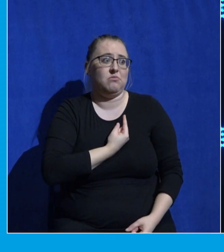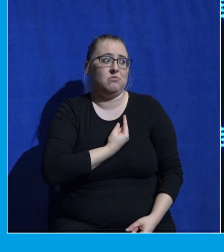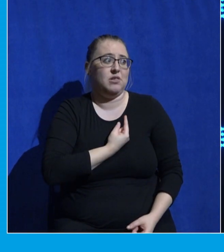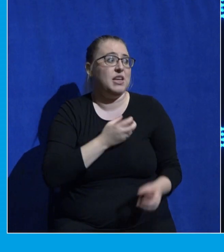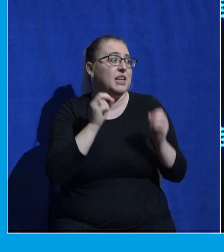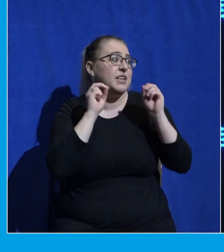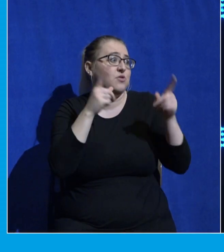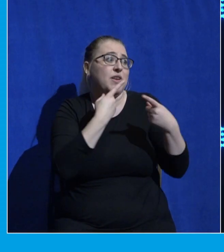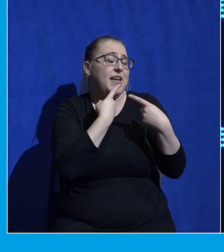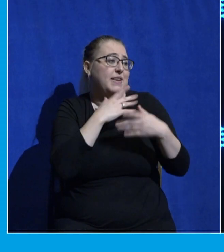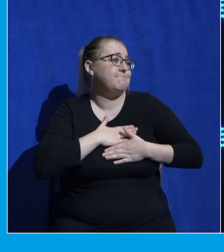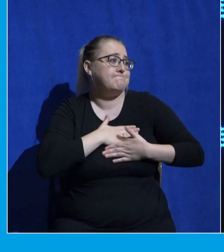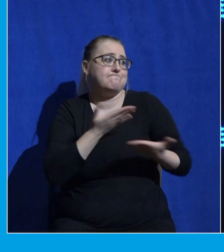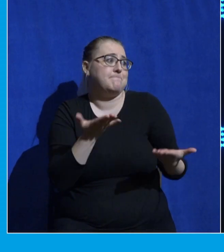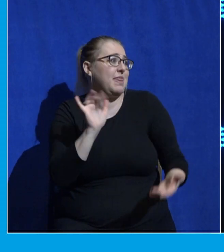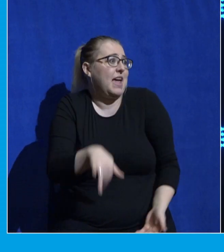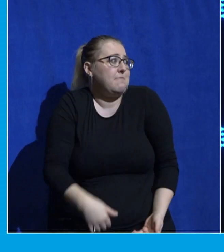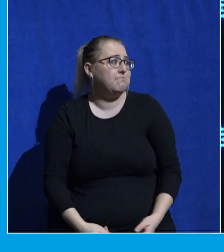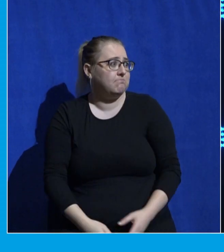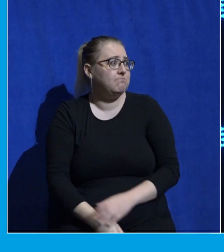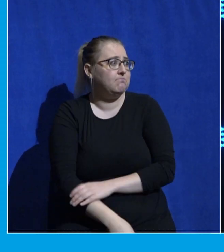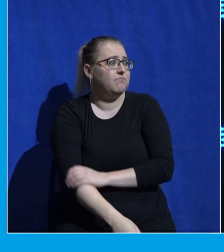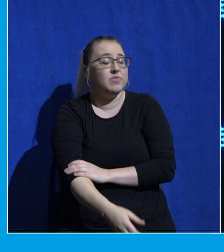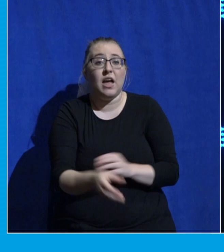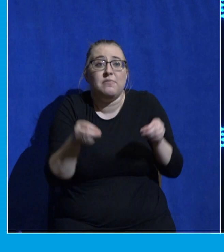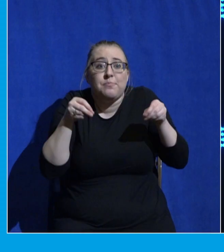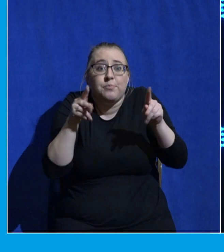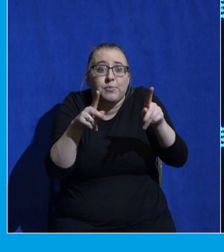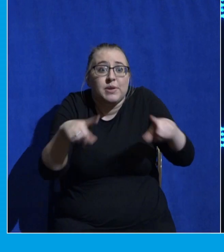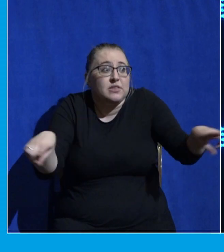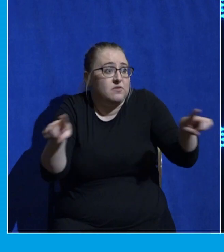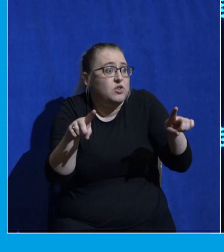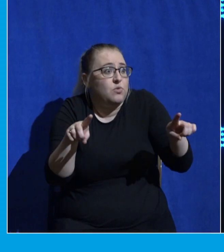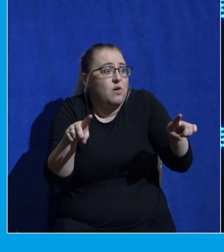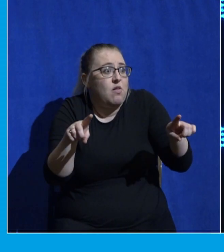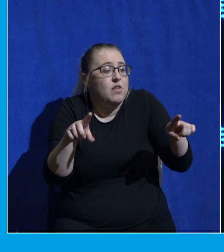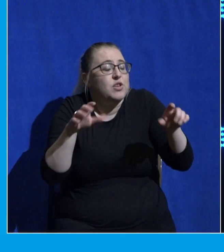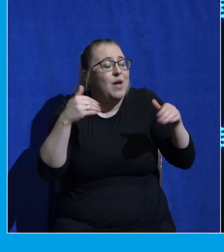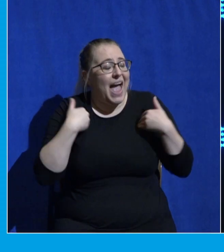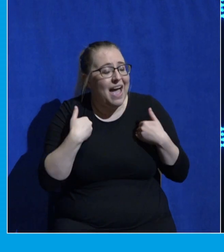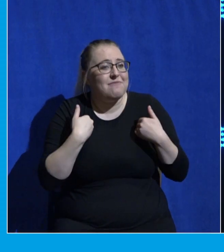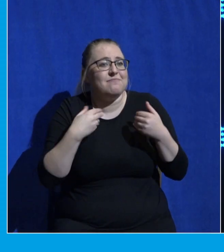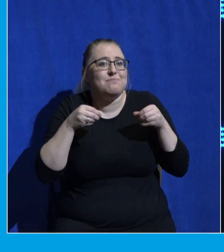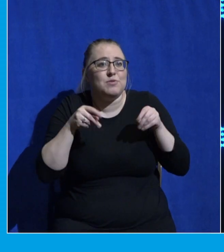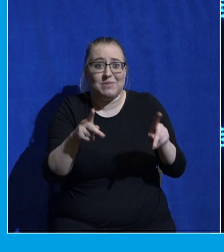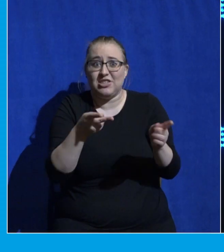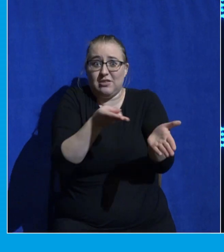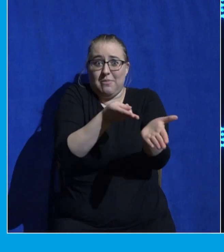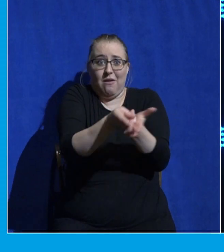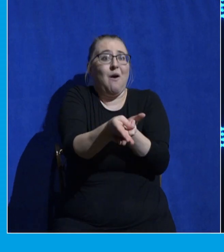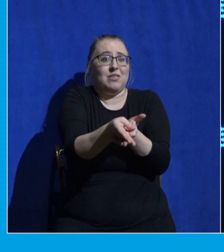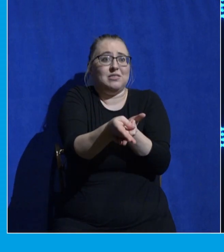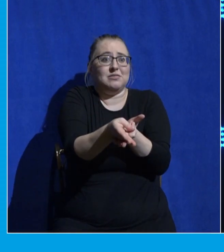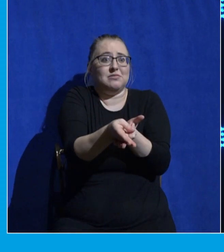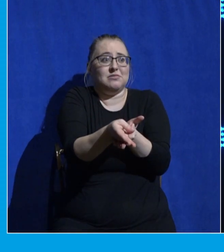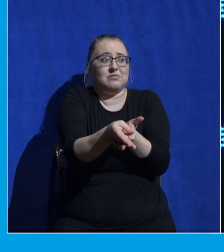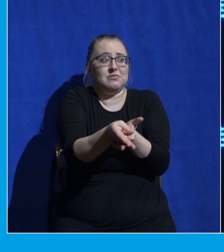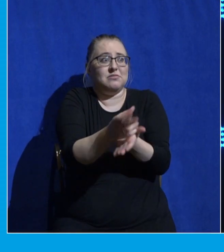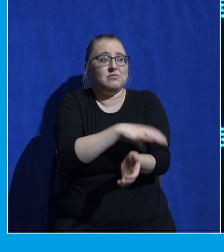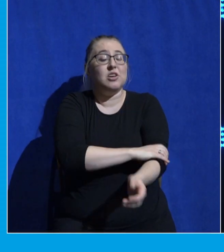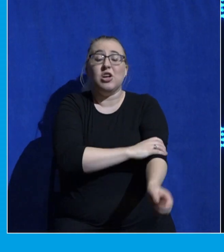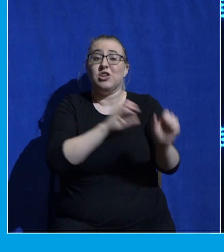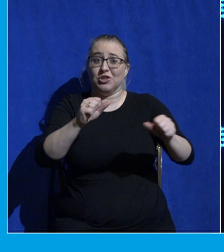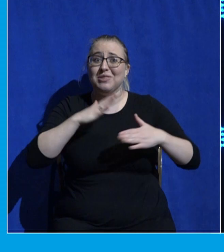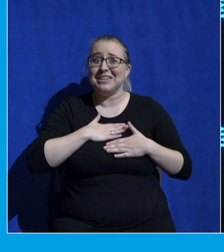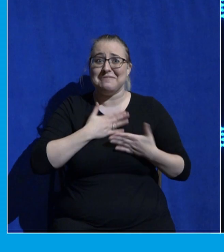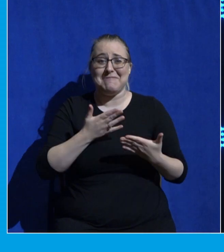so. It's okay. I want to give you permission today. You have permission to be honest. You have permission to admit